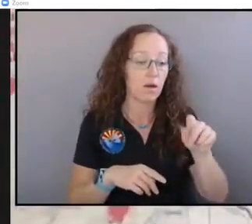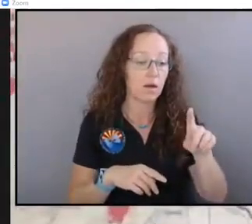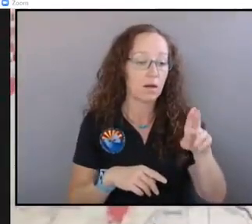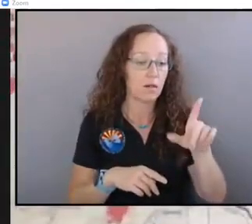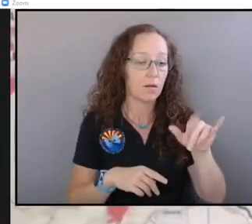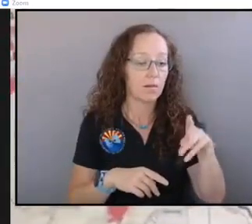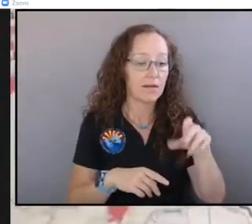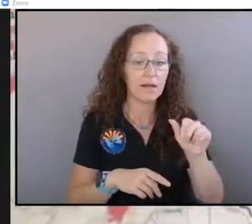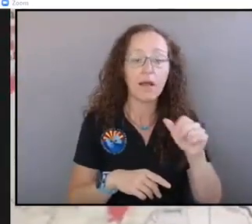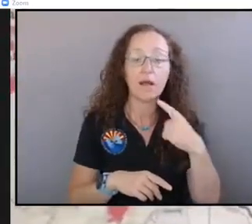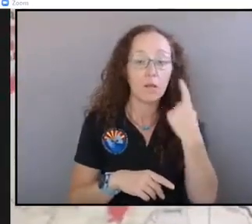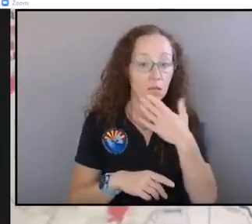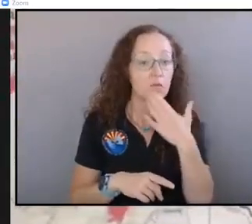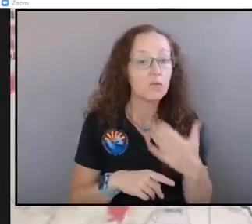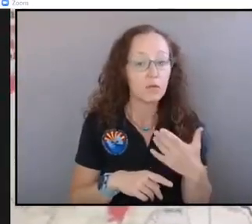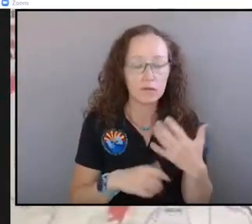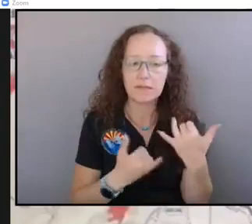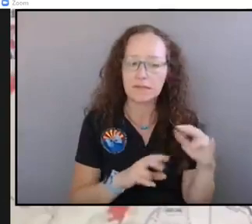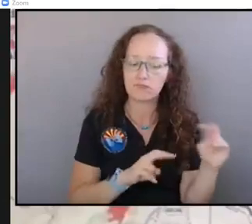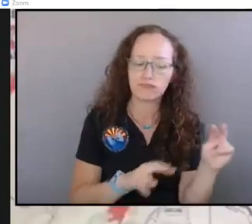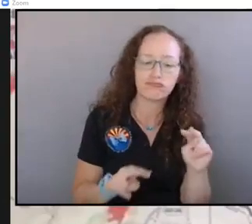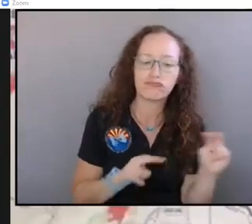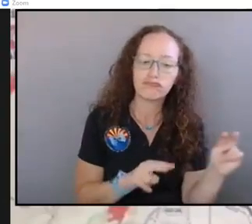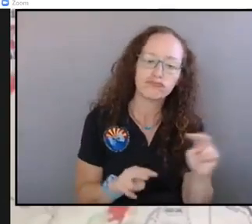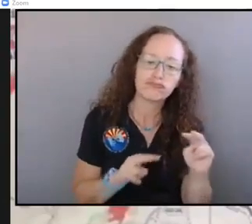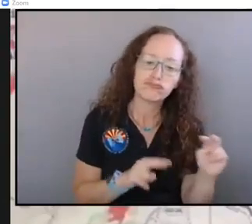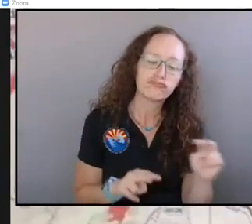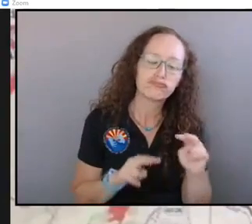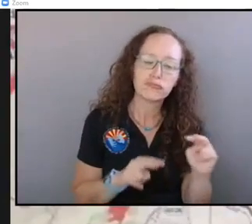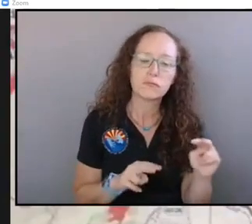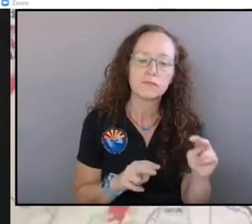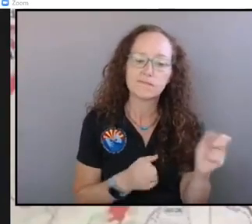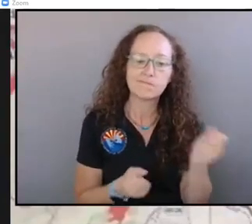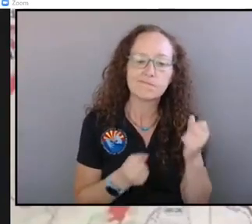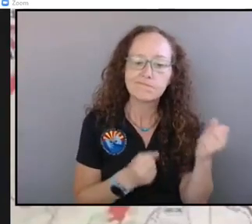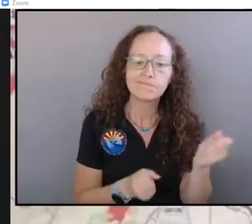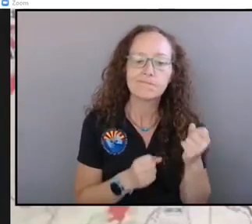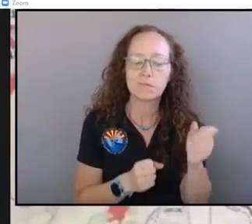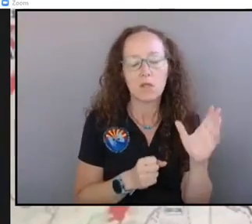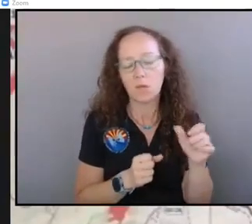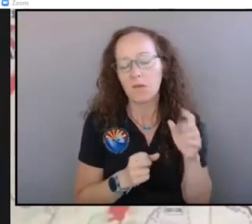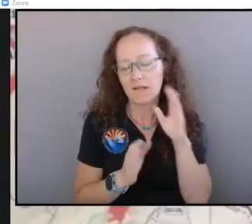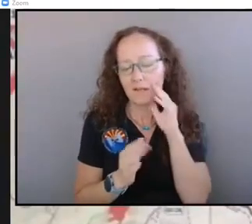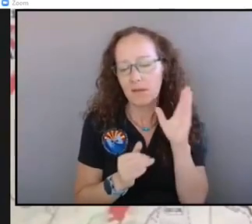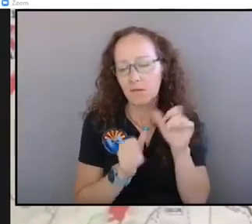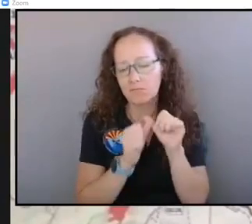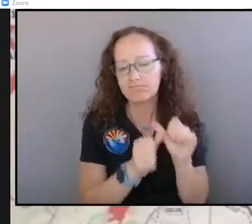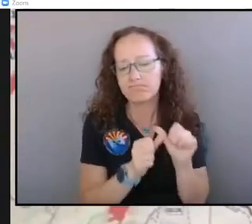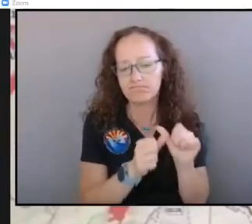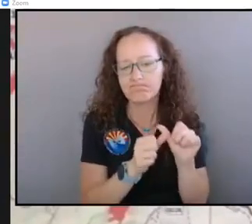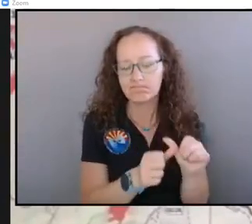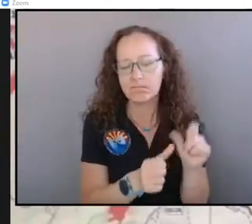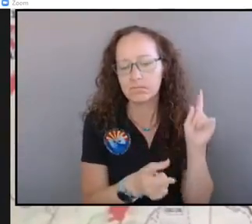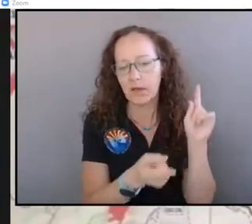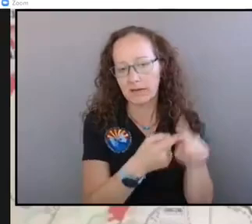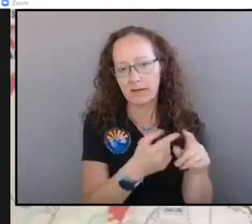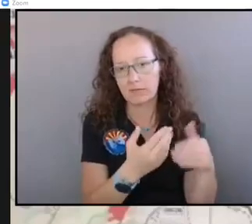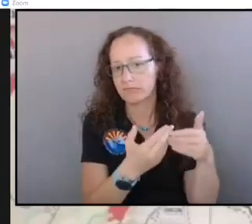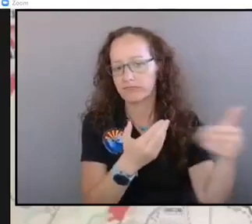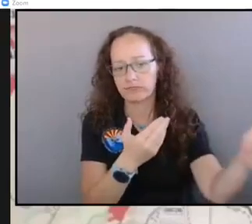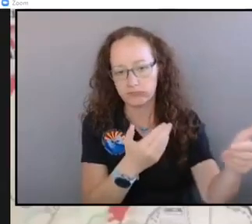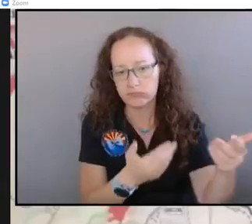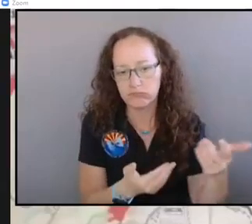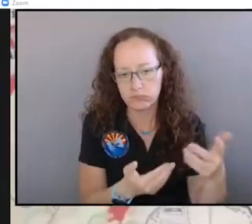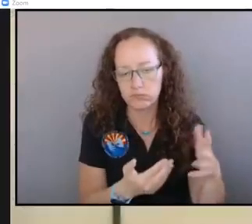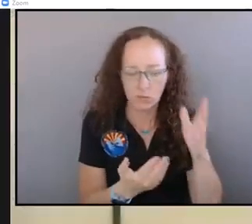patrol status. And we anticipate that to remain in patrol status until further notice. No